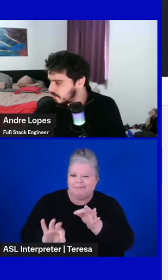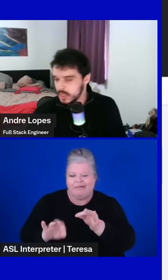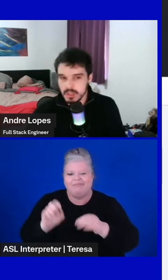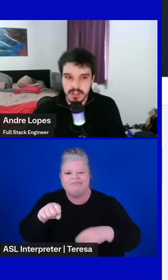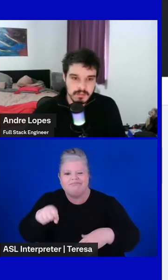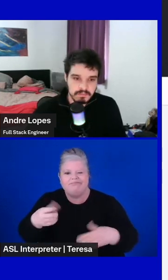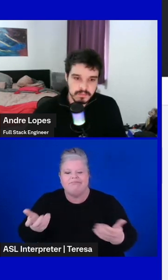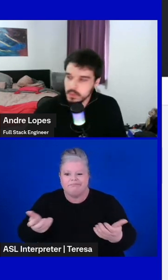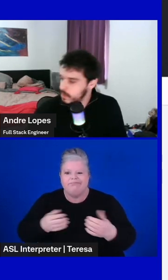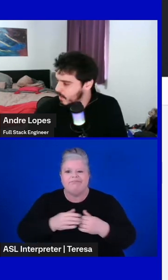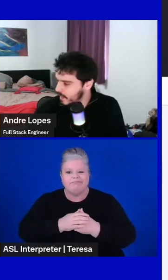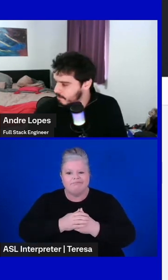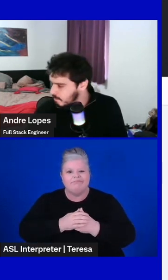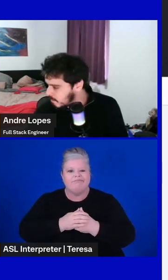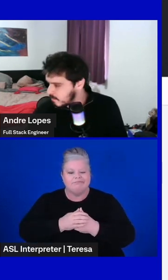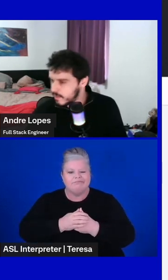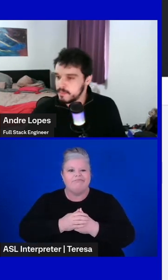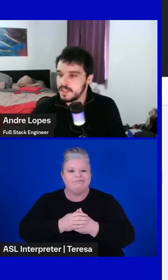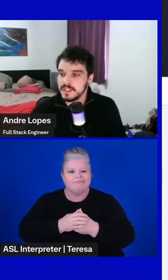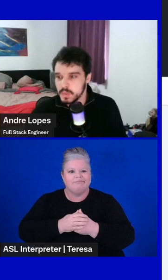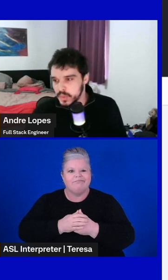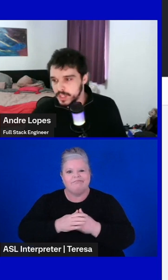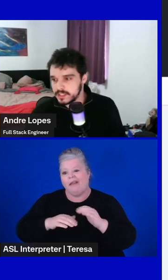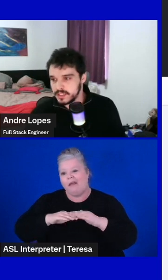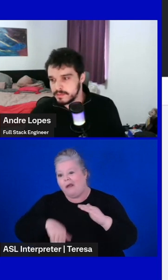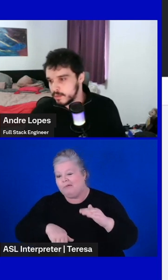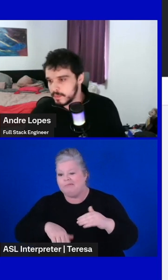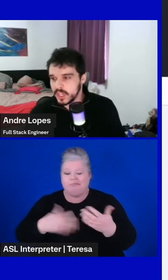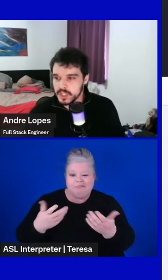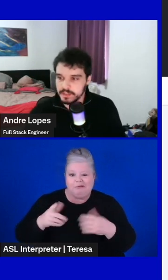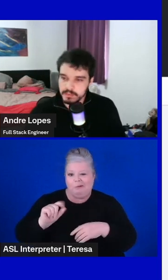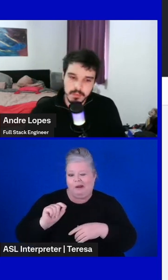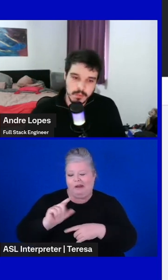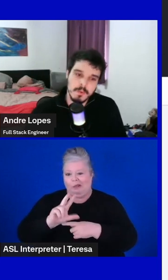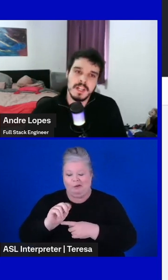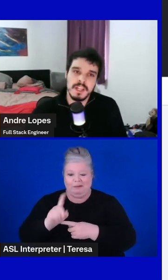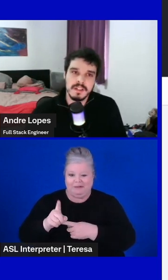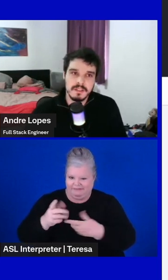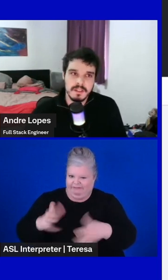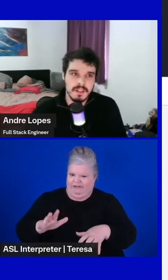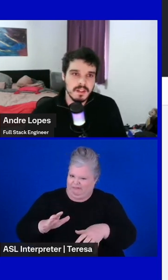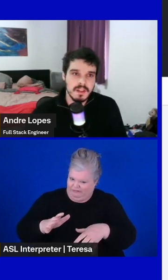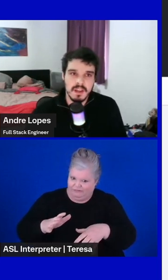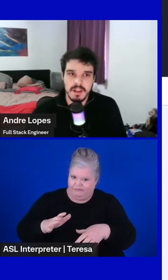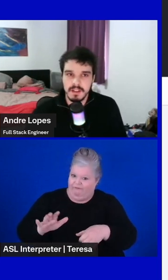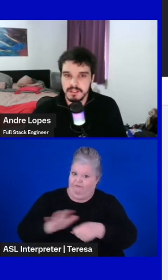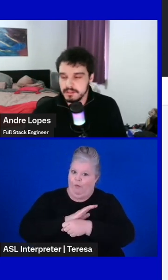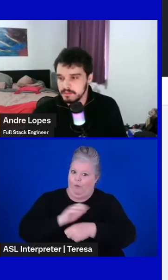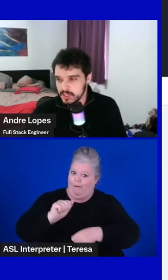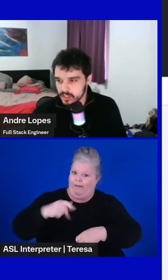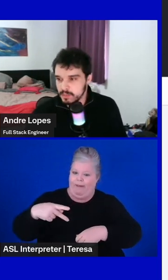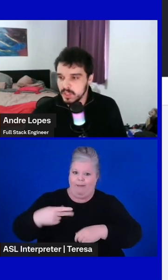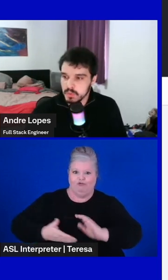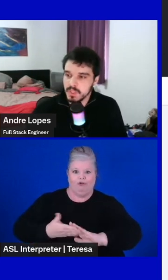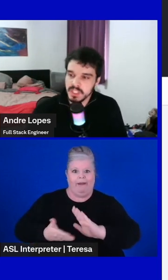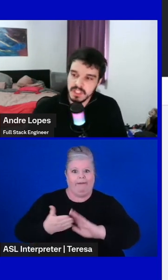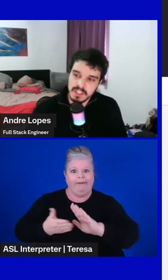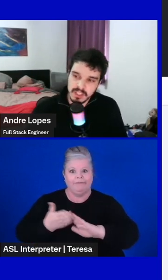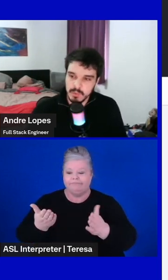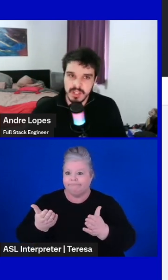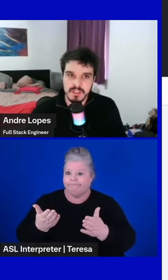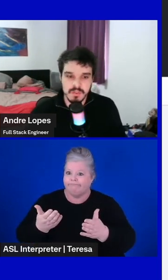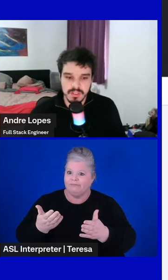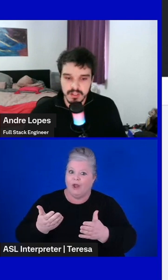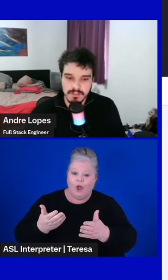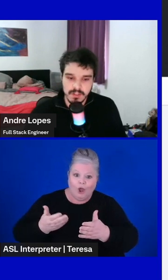under 20, 30 minutes, we got a full application running, serverless application running